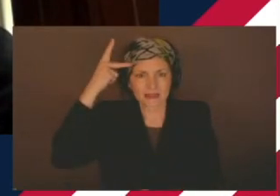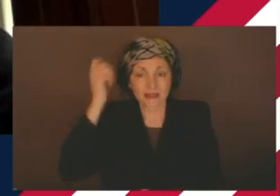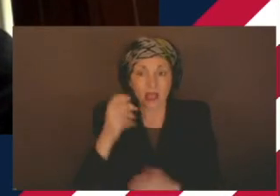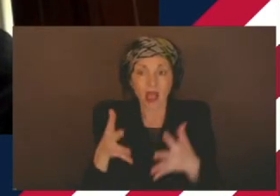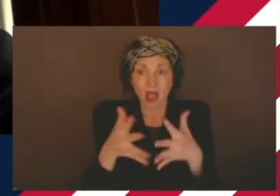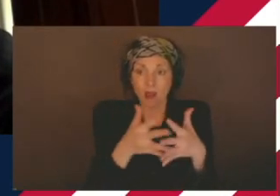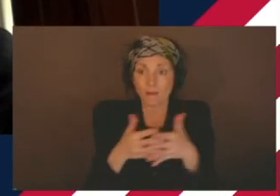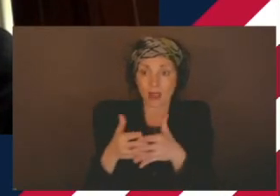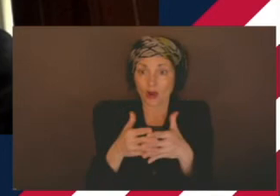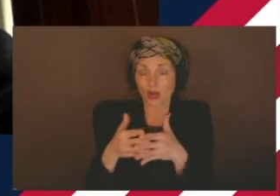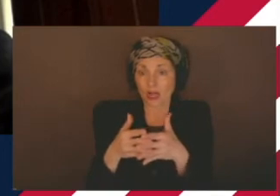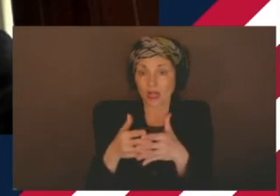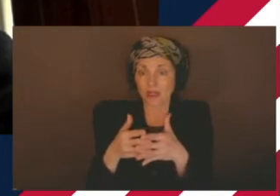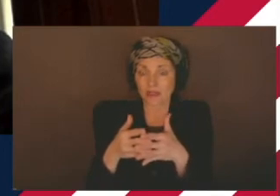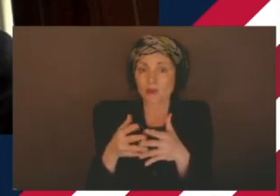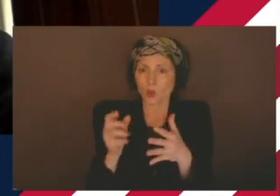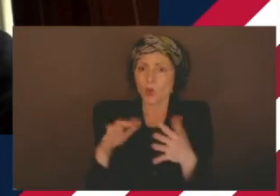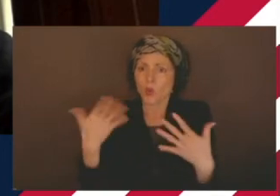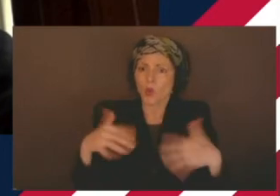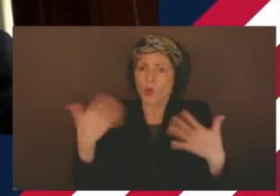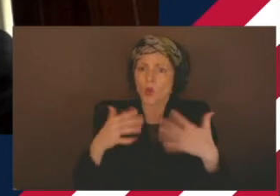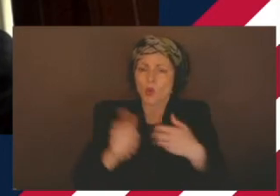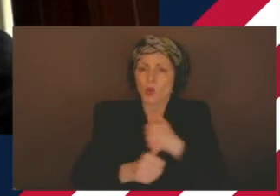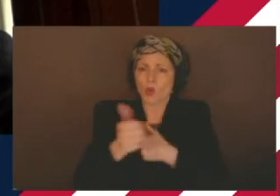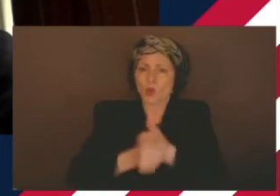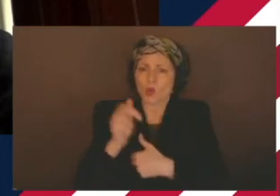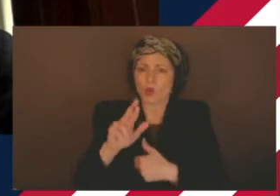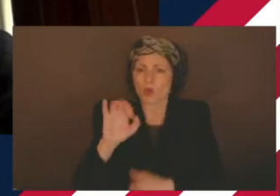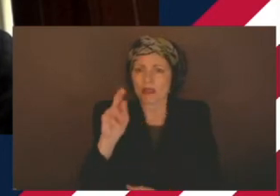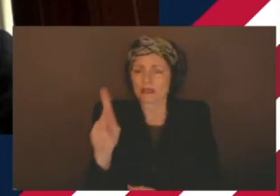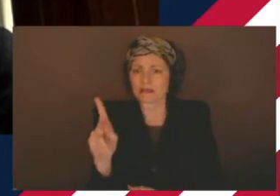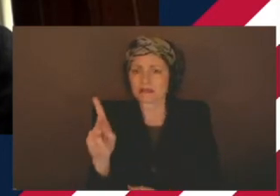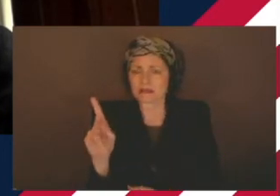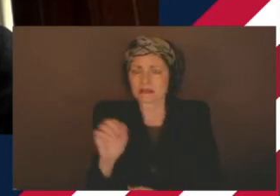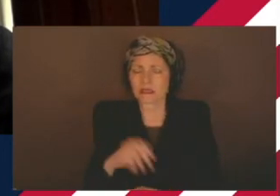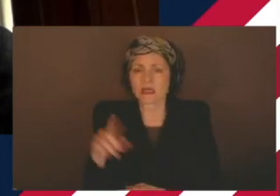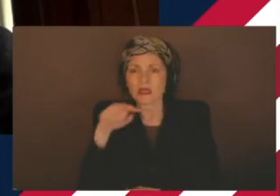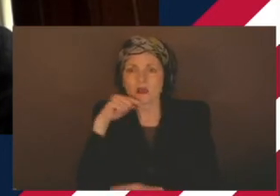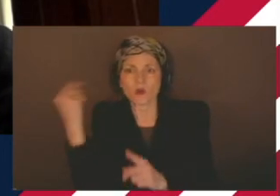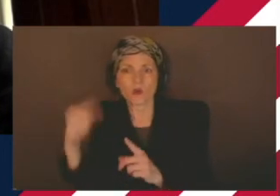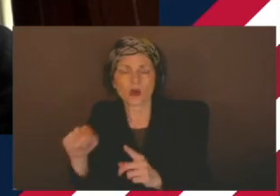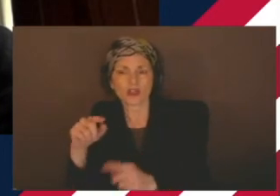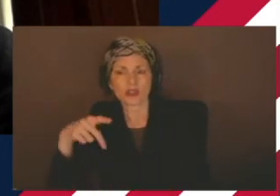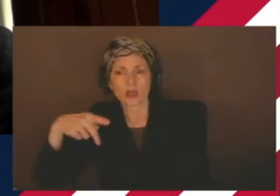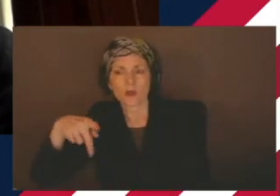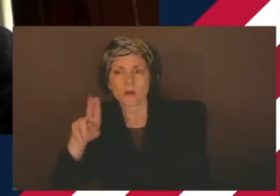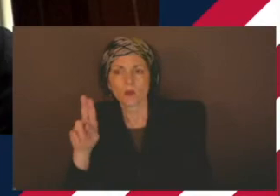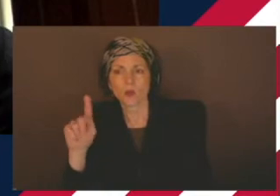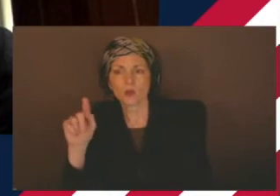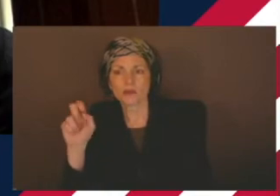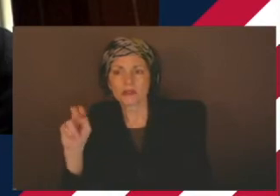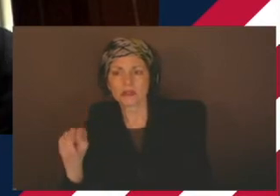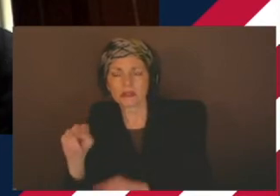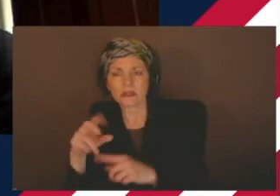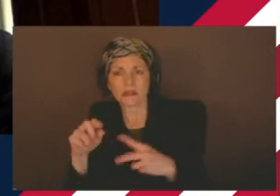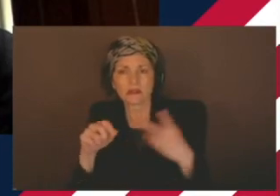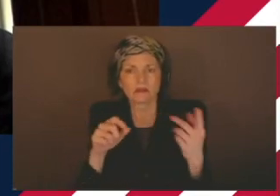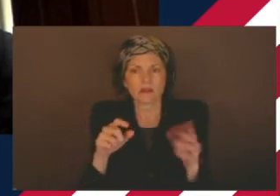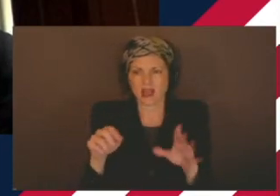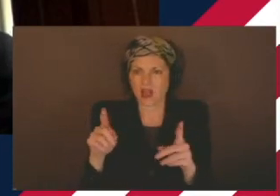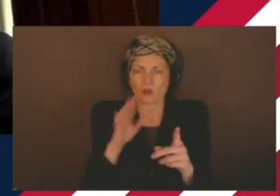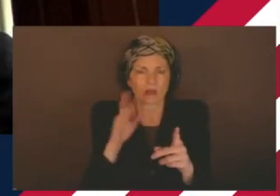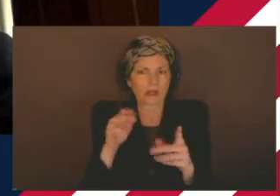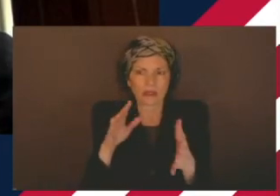Xi Jinping believe that holding on to power requires making the world safe for autocracies, and they are exporting digital authoritarian